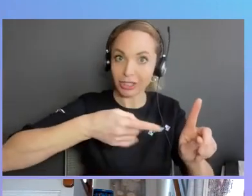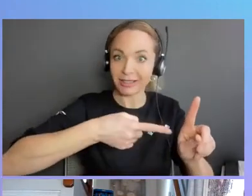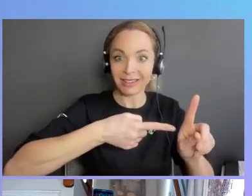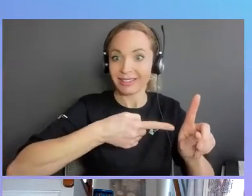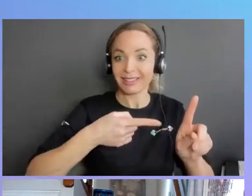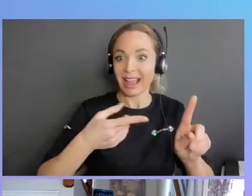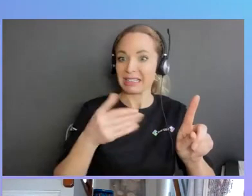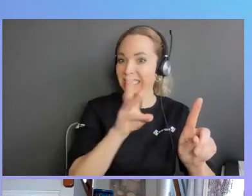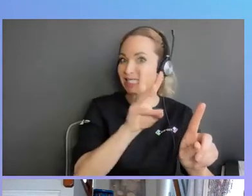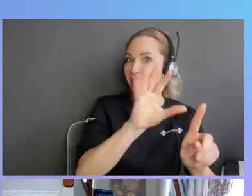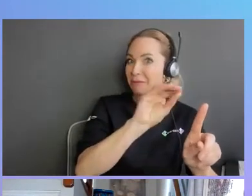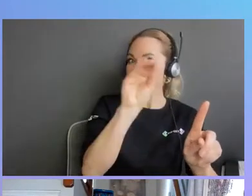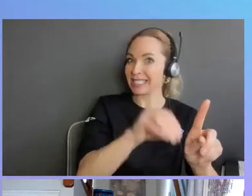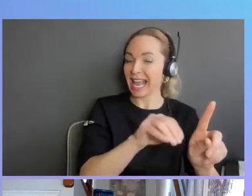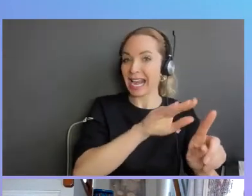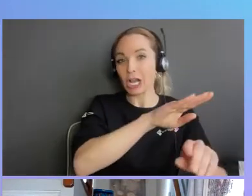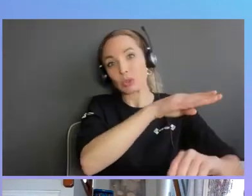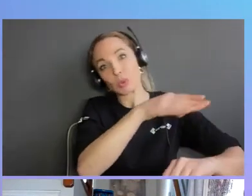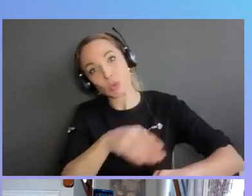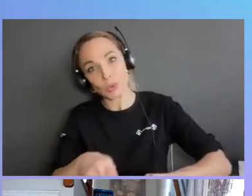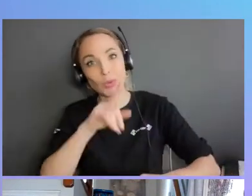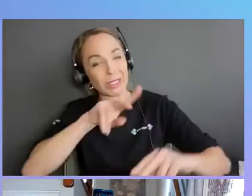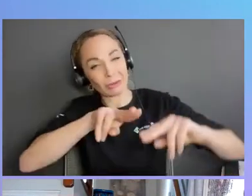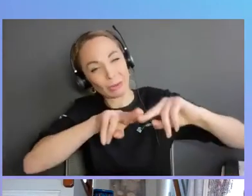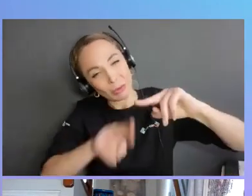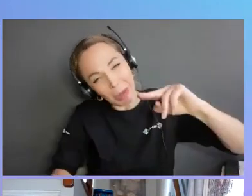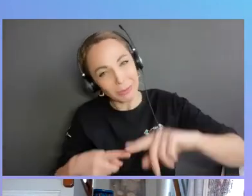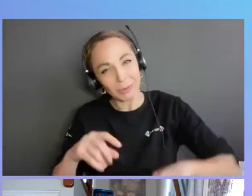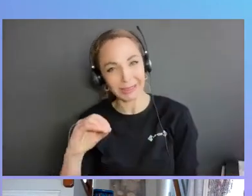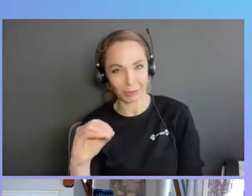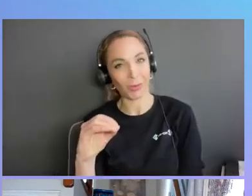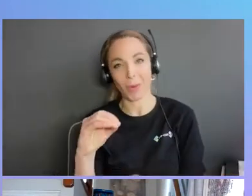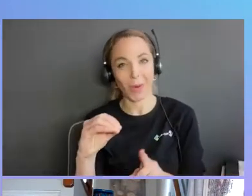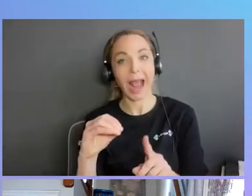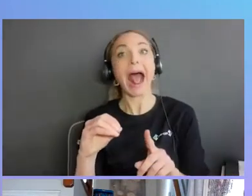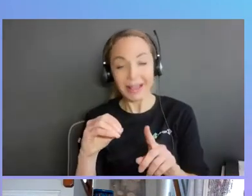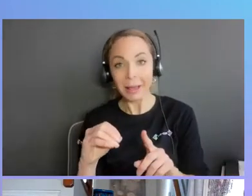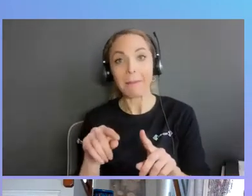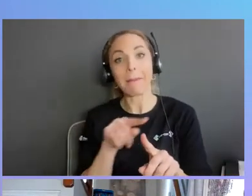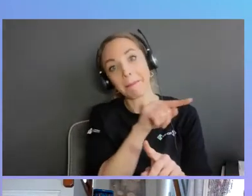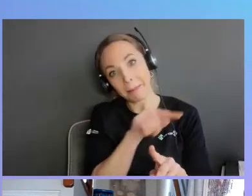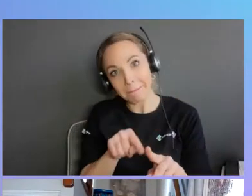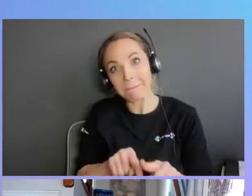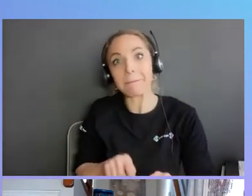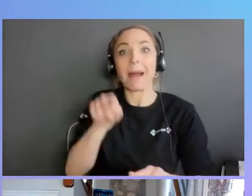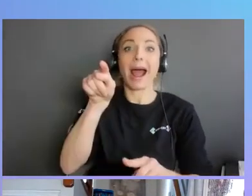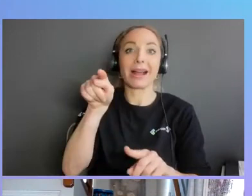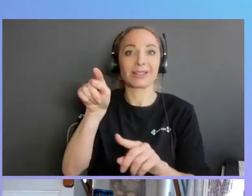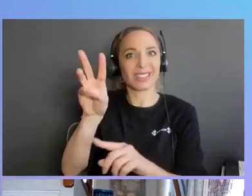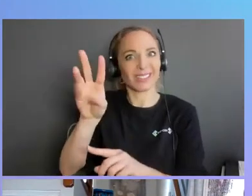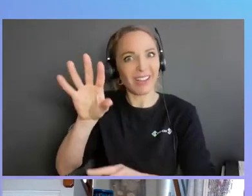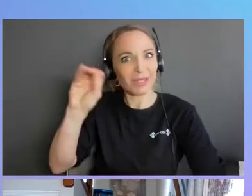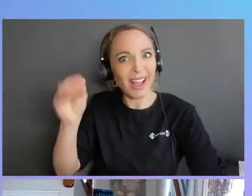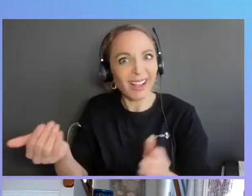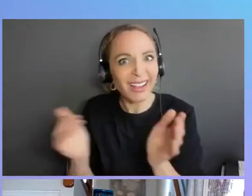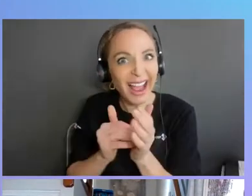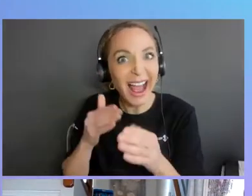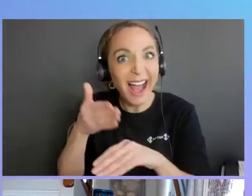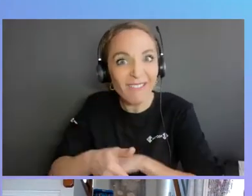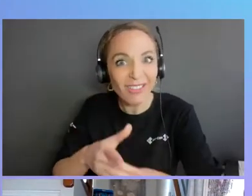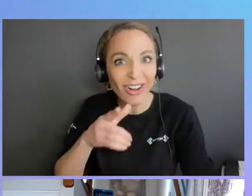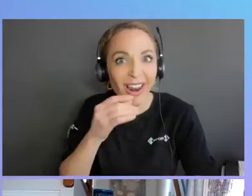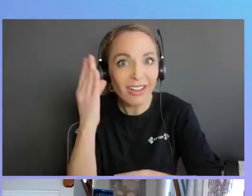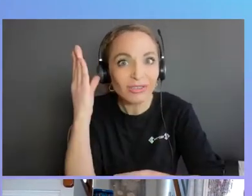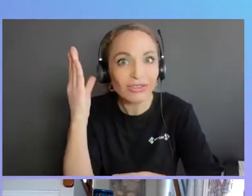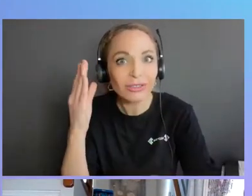like breakfast and lunch. Then they'll go have lunch, come back, and magically be back at 65% again. Okay, that is terrifying